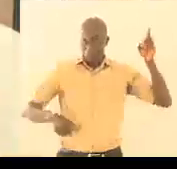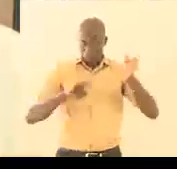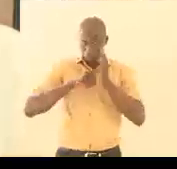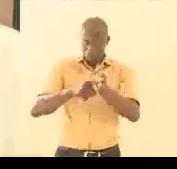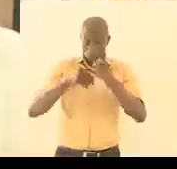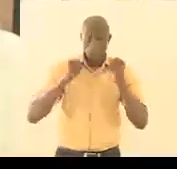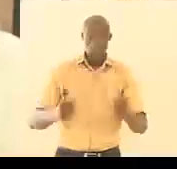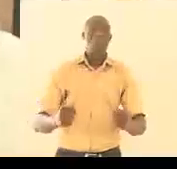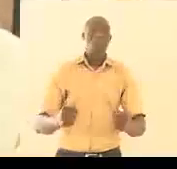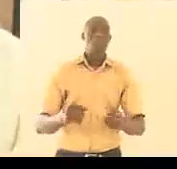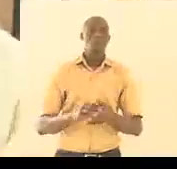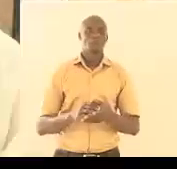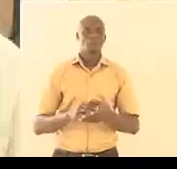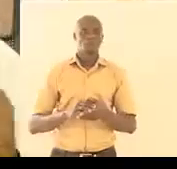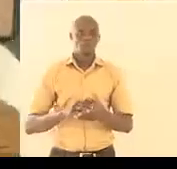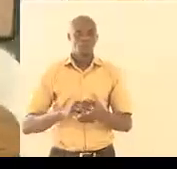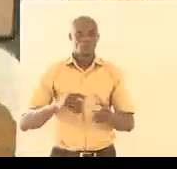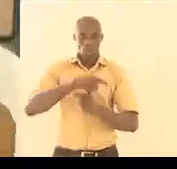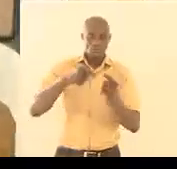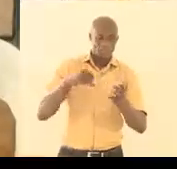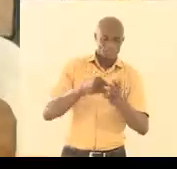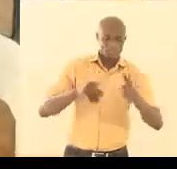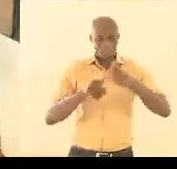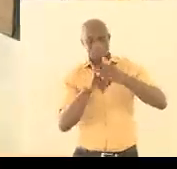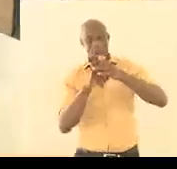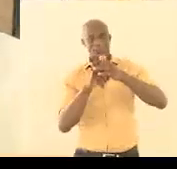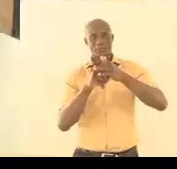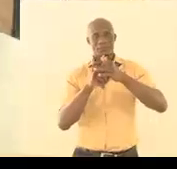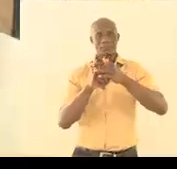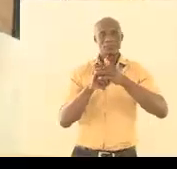power. When it appears that